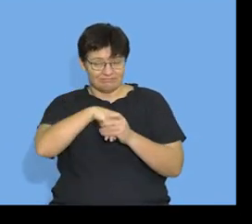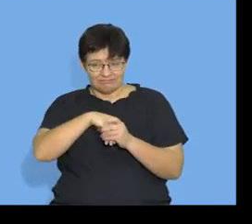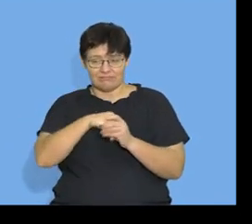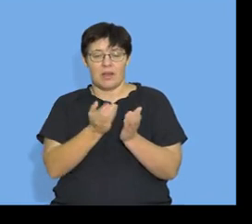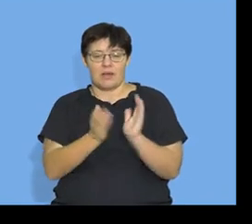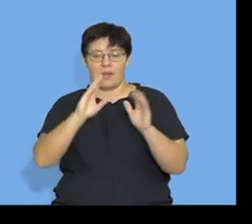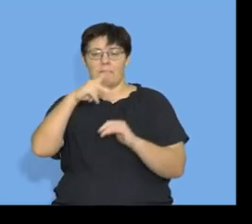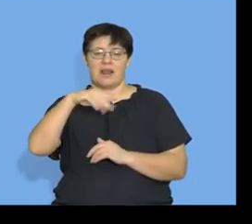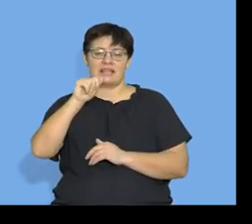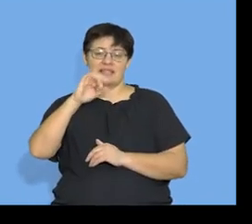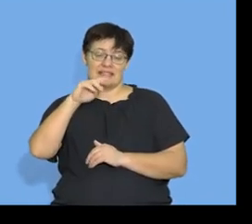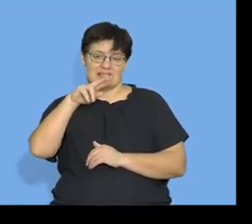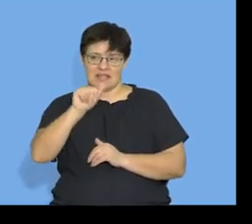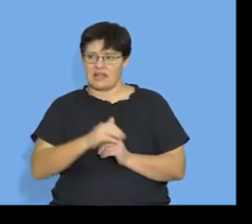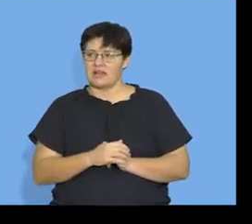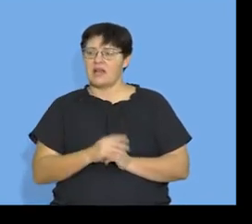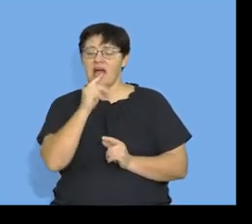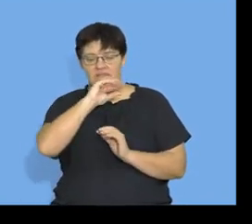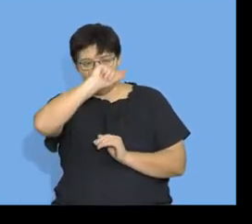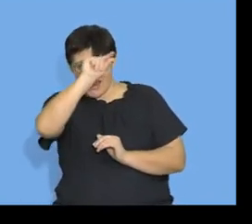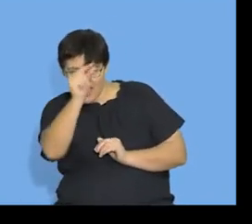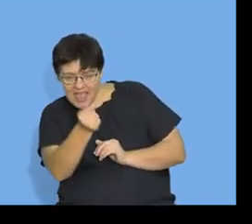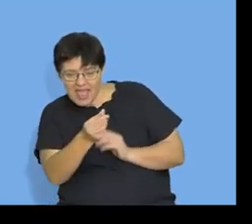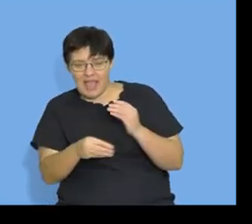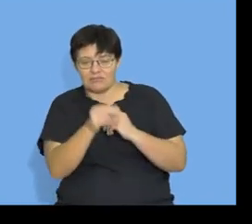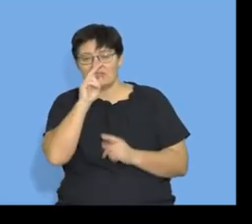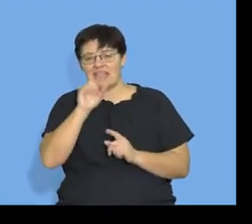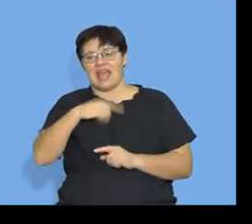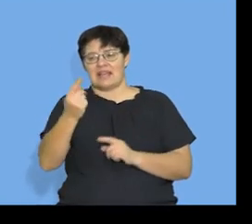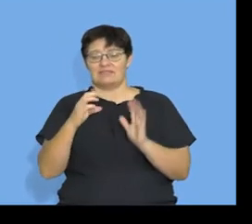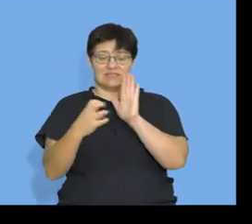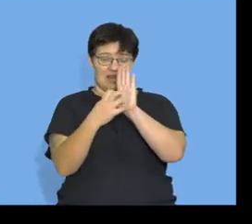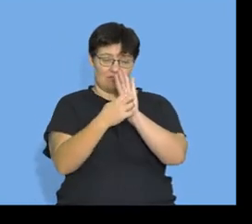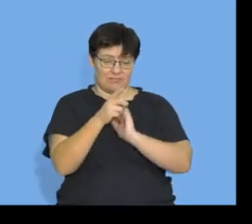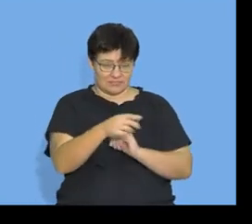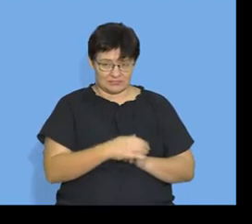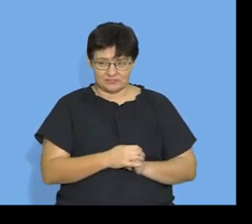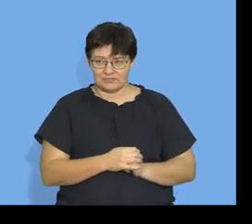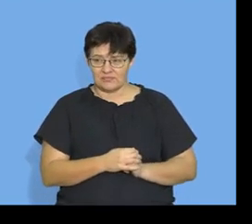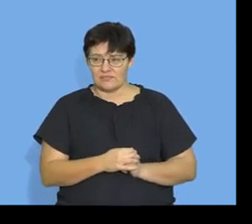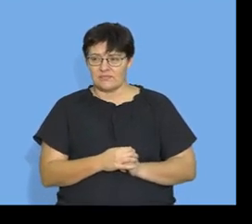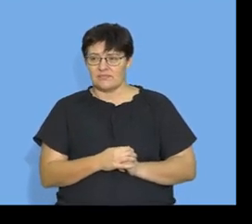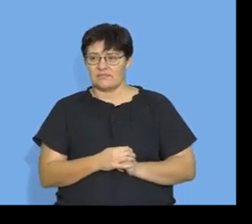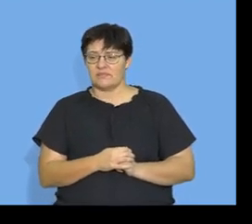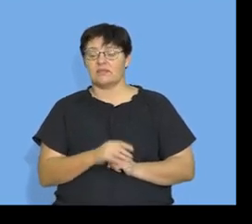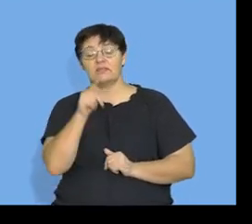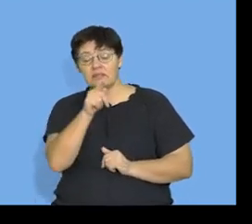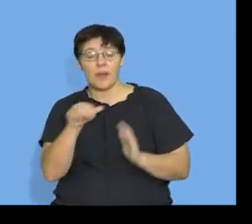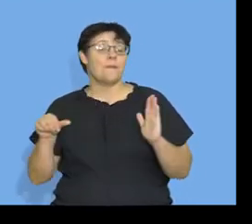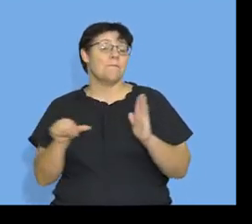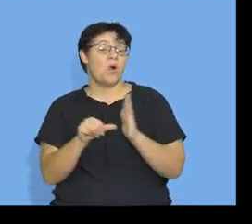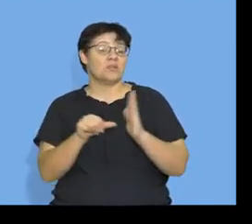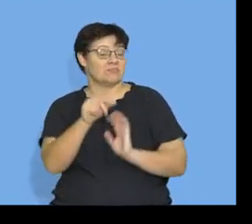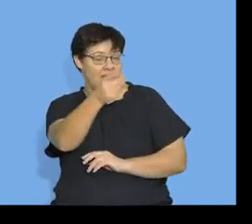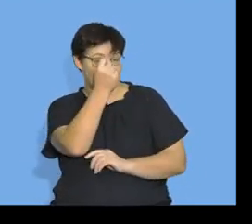the placenta. So there is a chorionic layer which we will see in the next diagram. Okay, what is very important